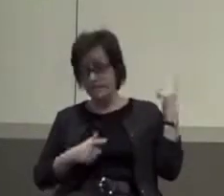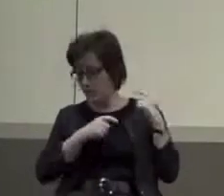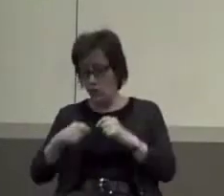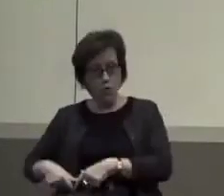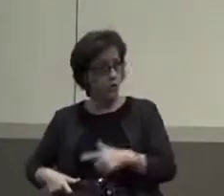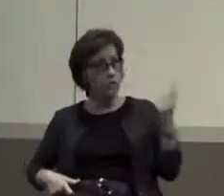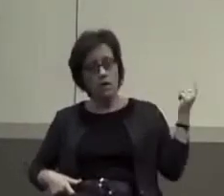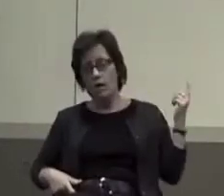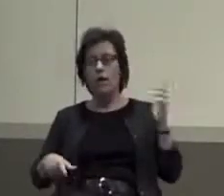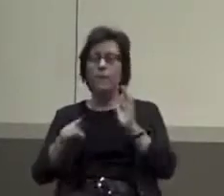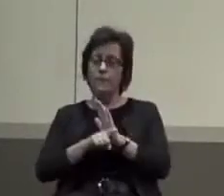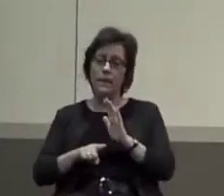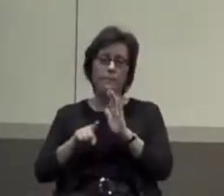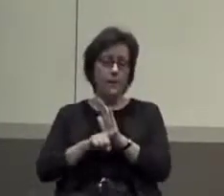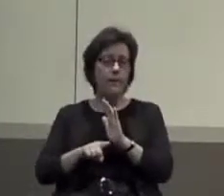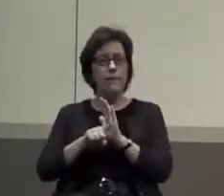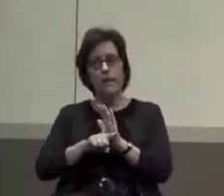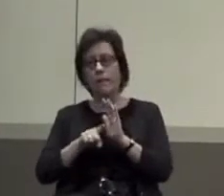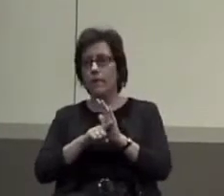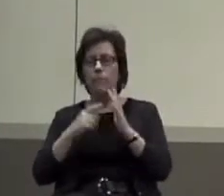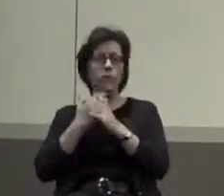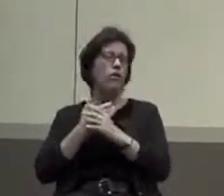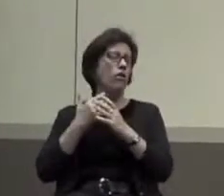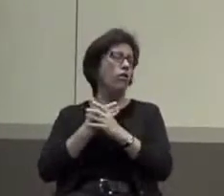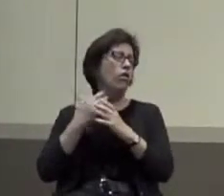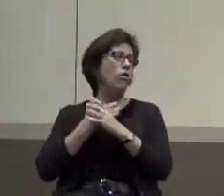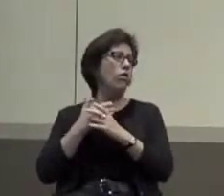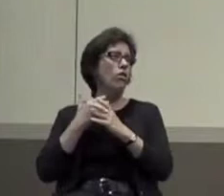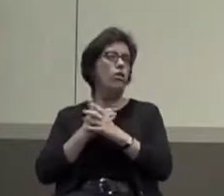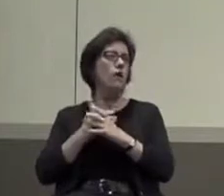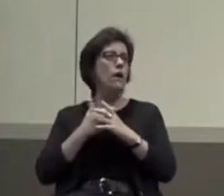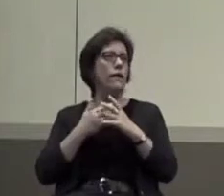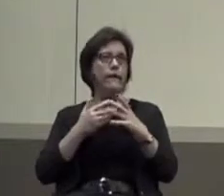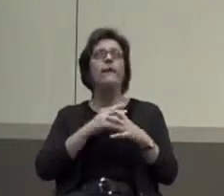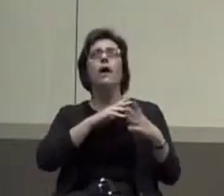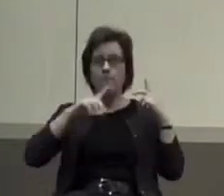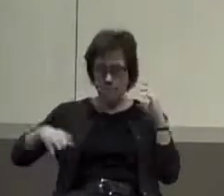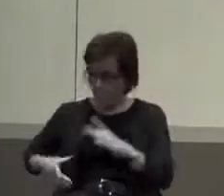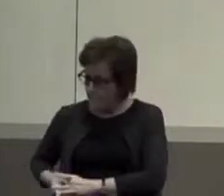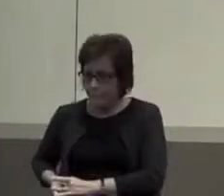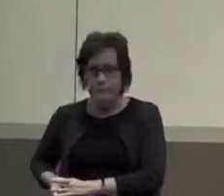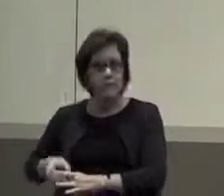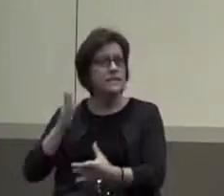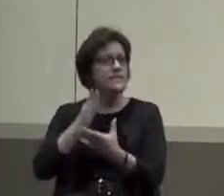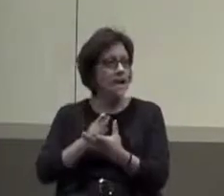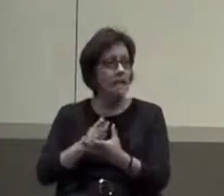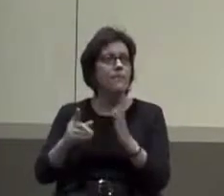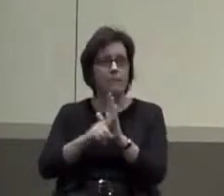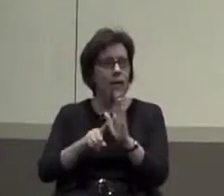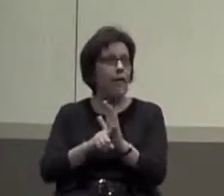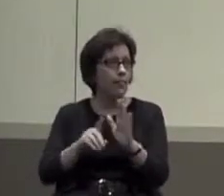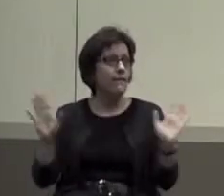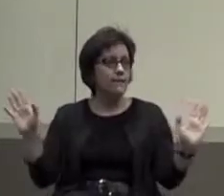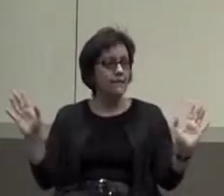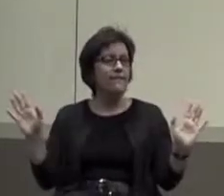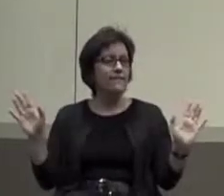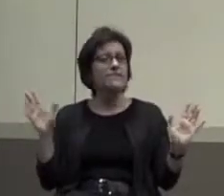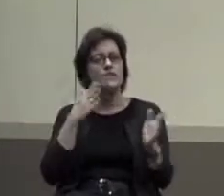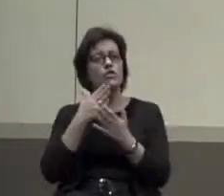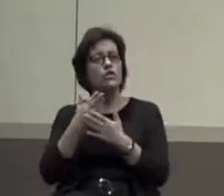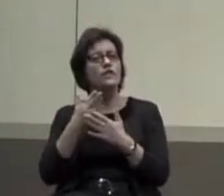the dinging bell in there. And the only way to get that, to get your behavior to go up, is to stop the bell. So that's a good example of a